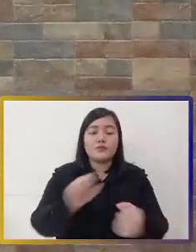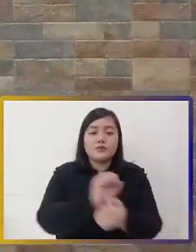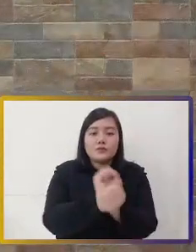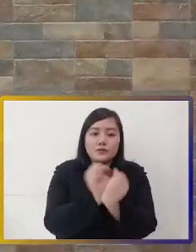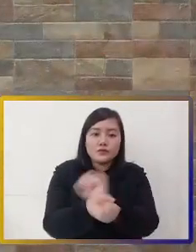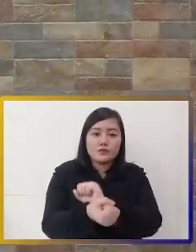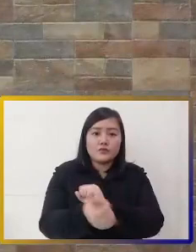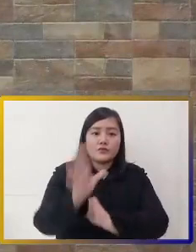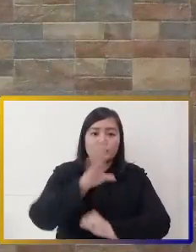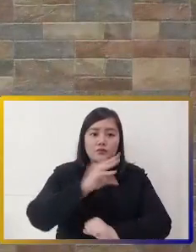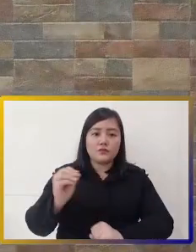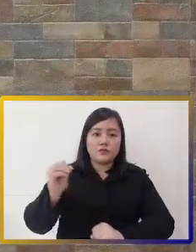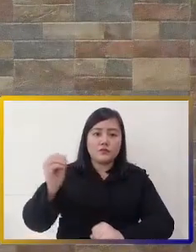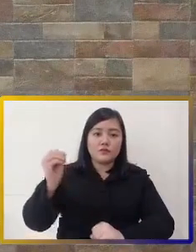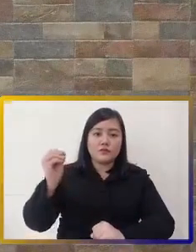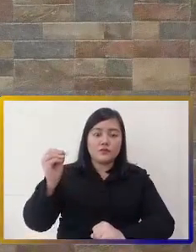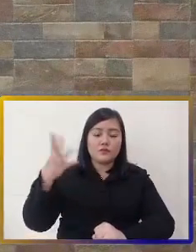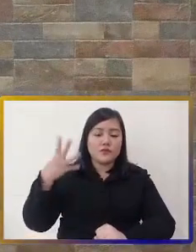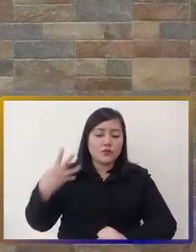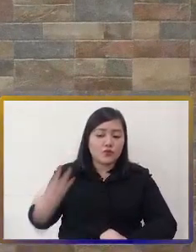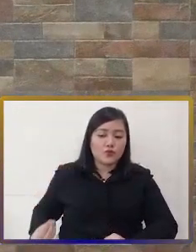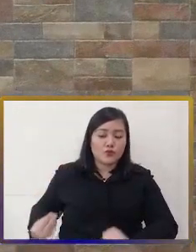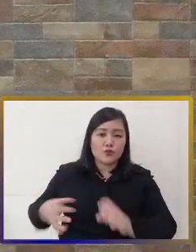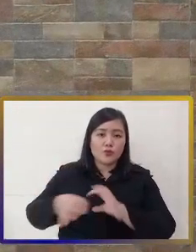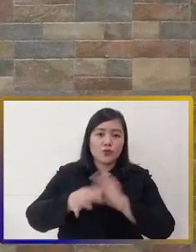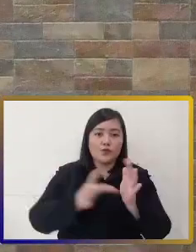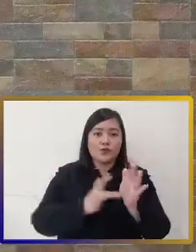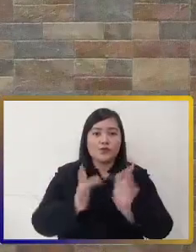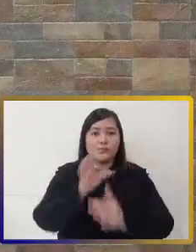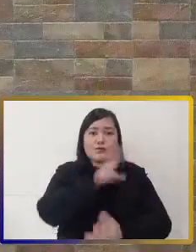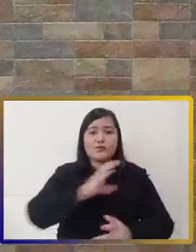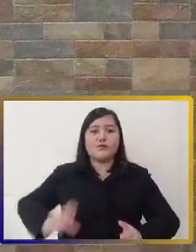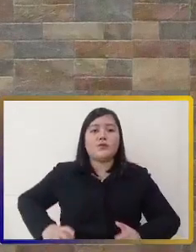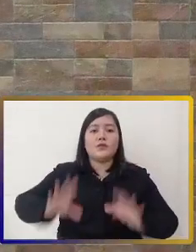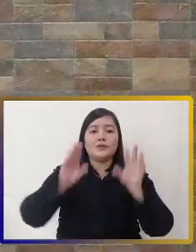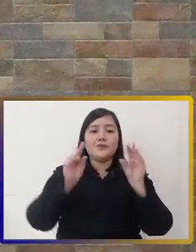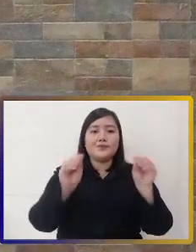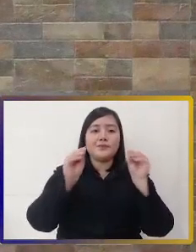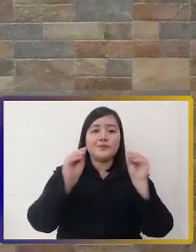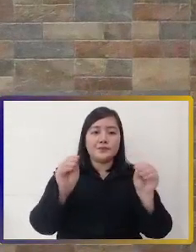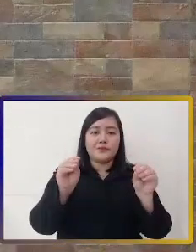corruption of the teachings of the Lord Jesus Christ.